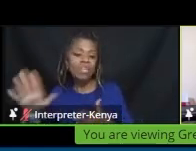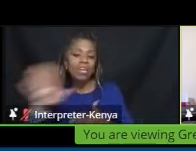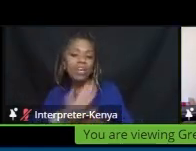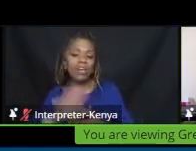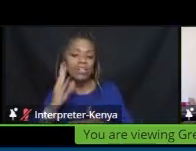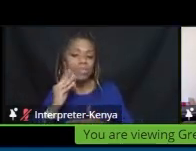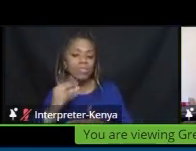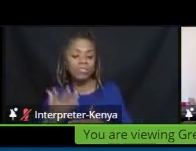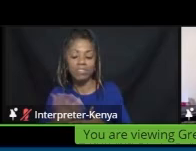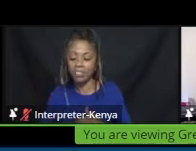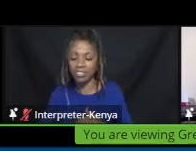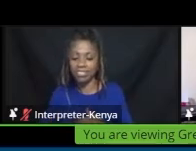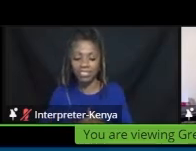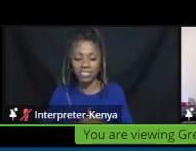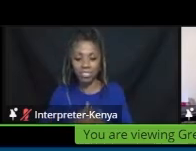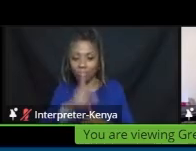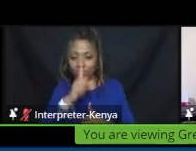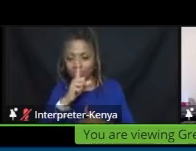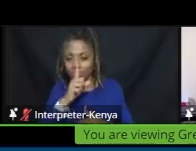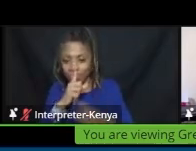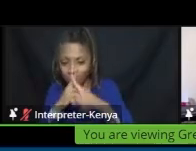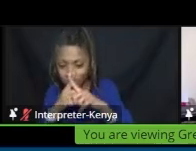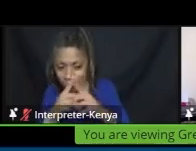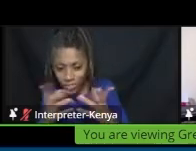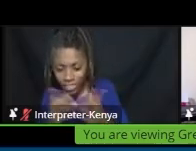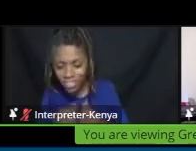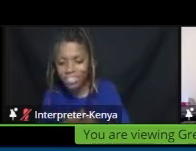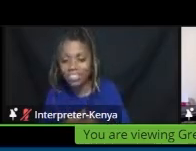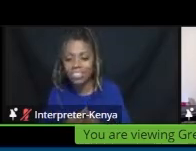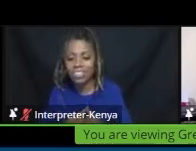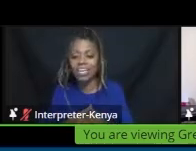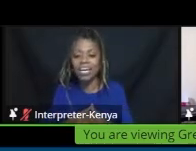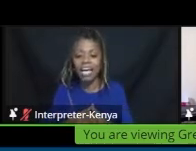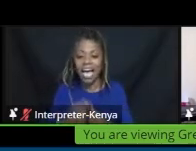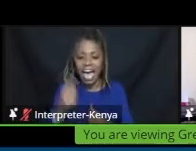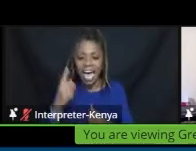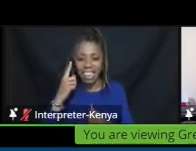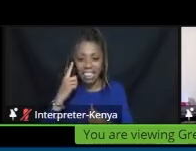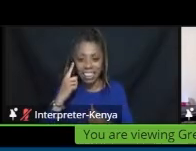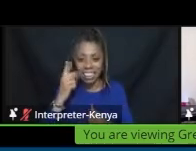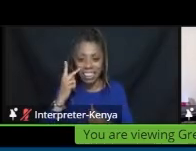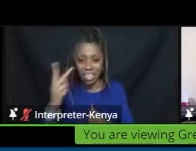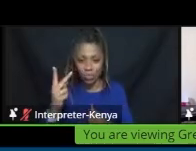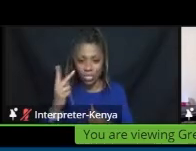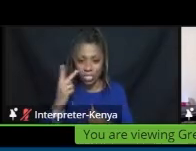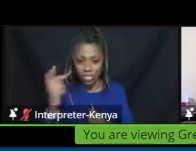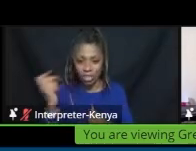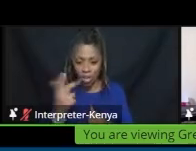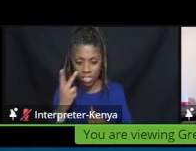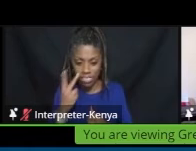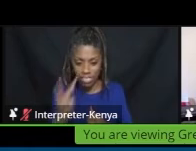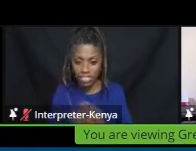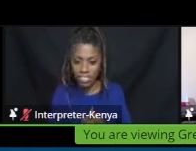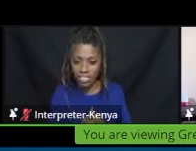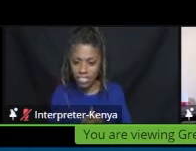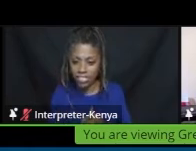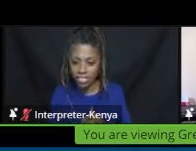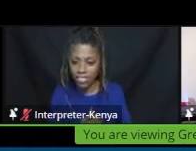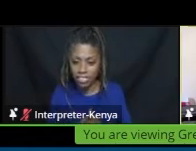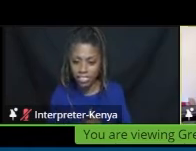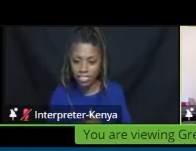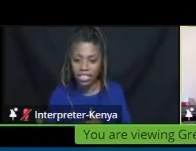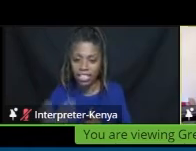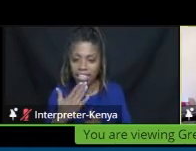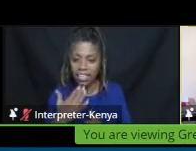You're muted, sir. I think we'll all be seeing it. So okay. I appreciate Chris. Thank you for starting off the